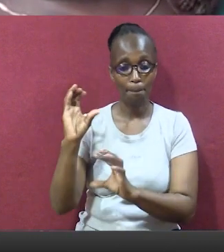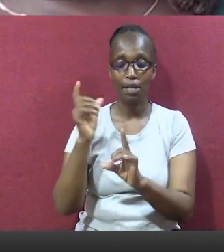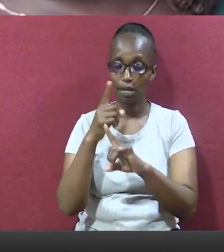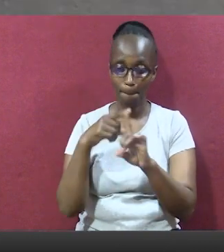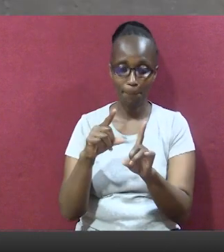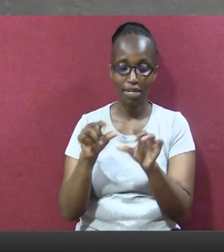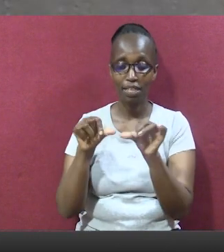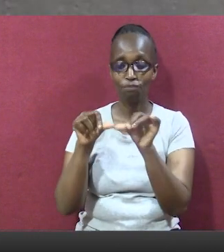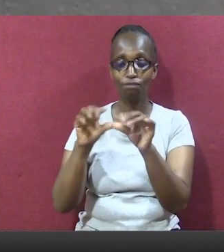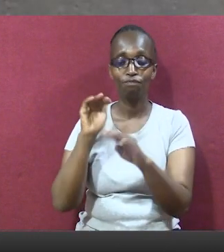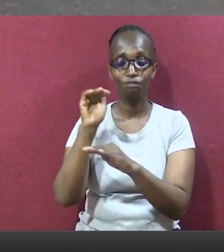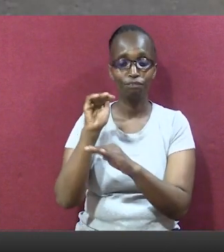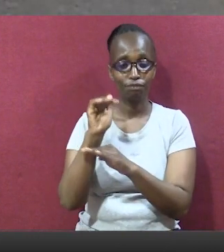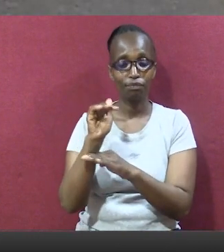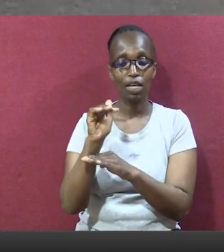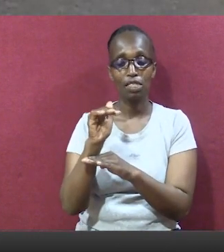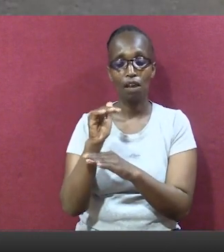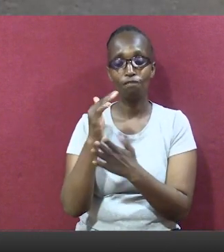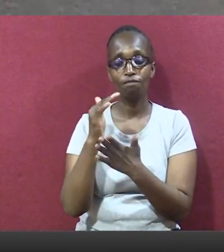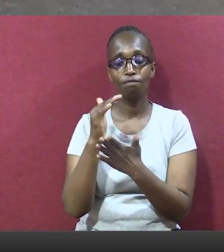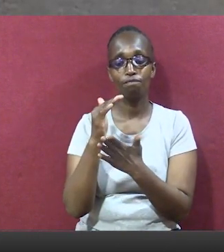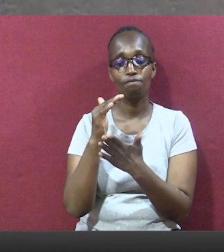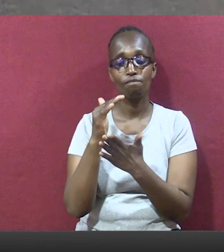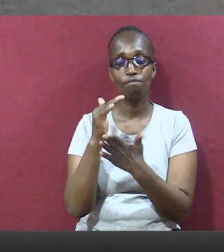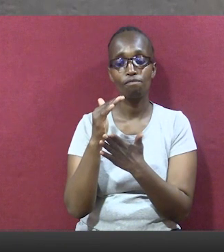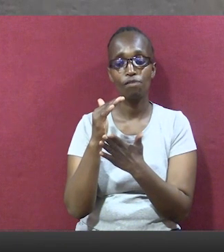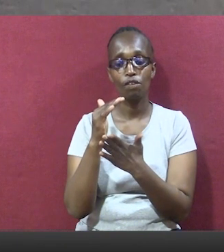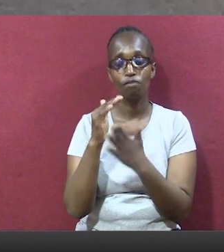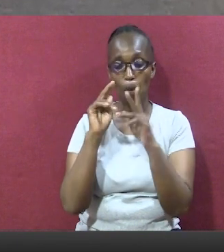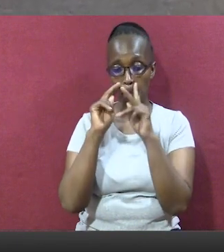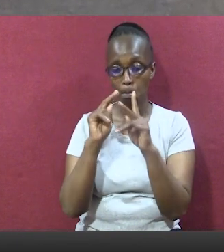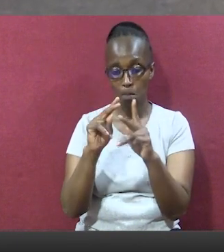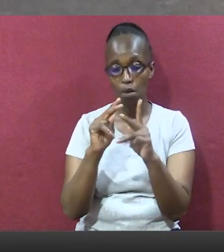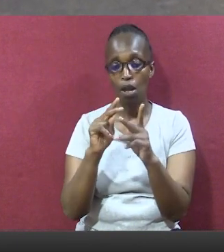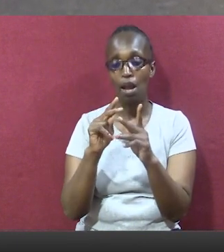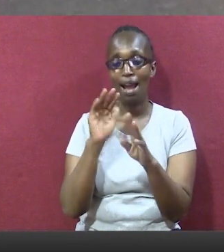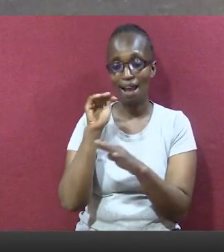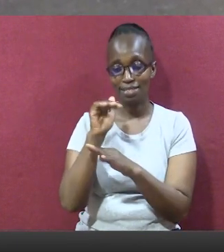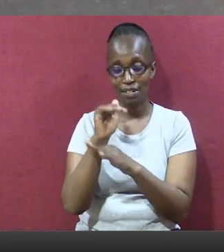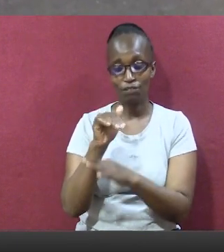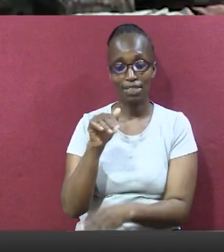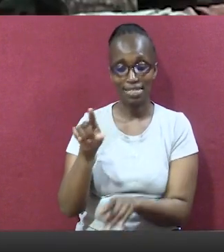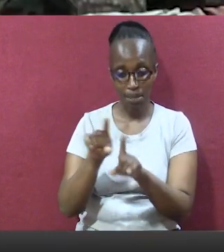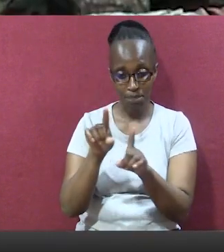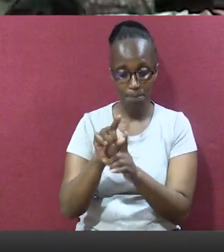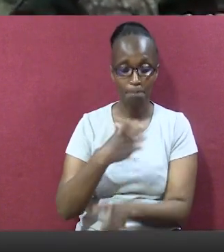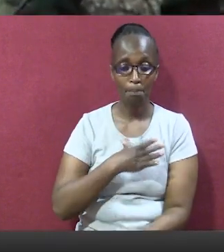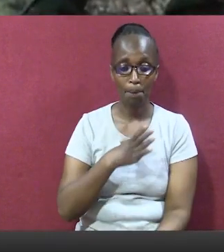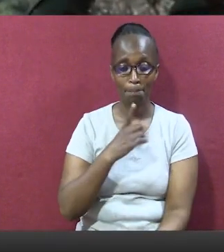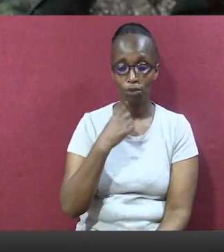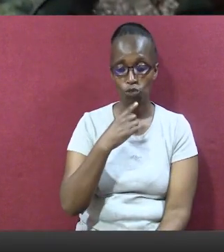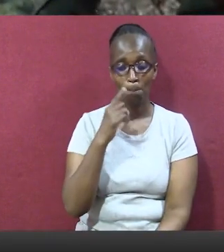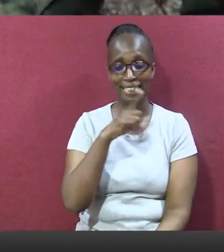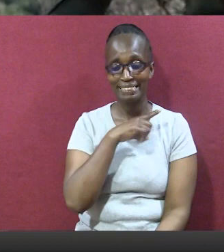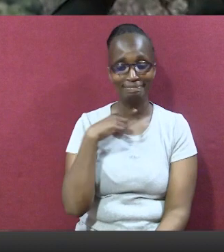wizara usalama wa ndani kuingililia kati na kuamrisha majangili wale wauawe, kwani wamekuwa